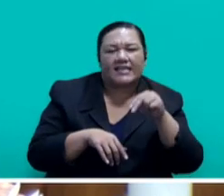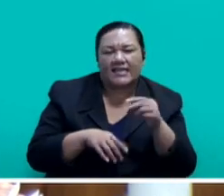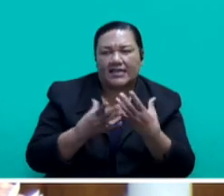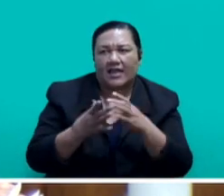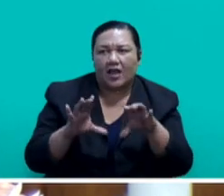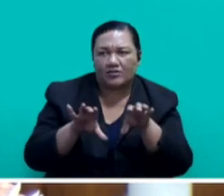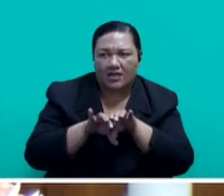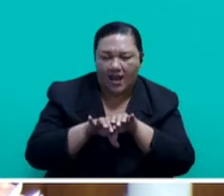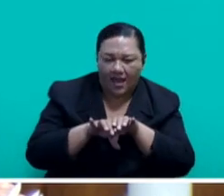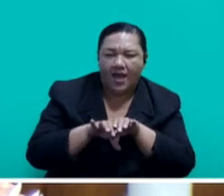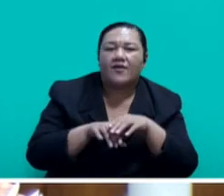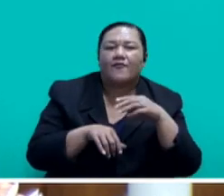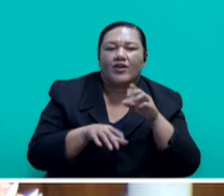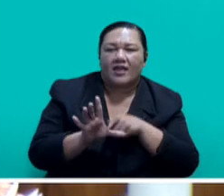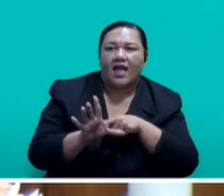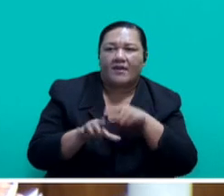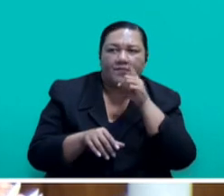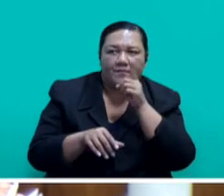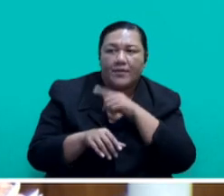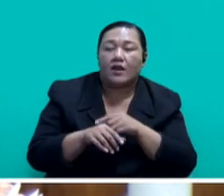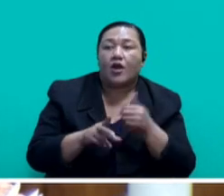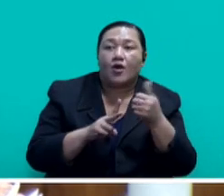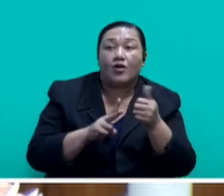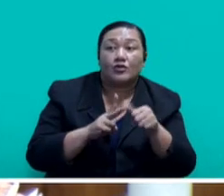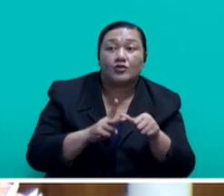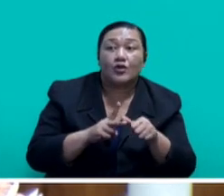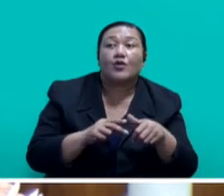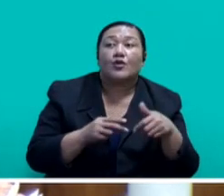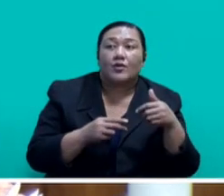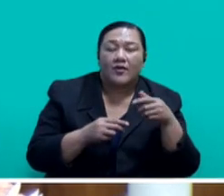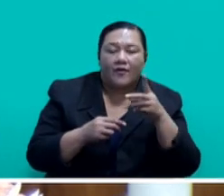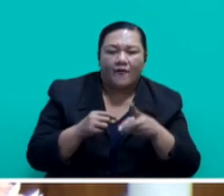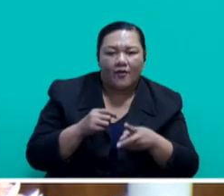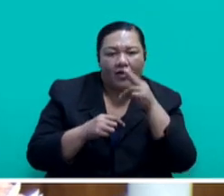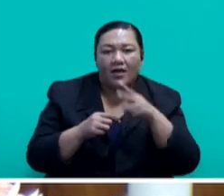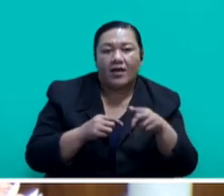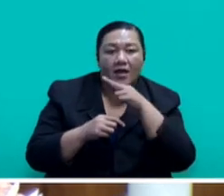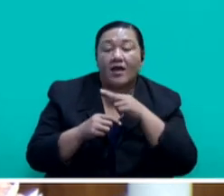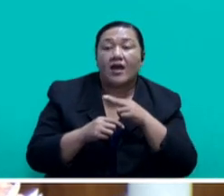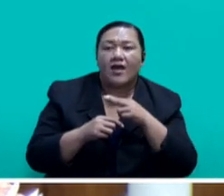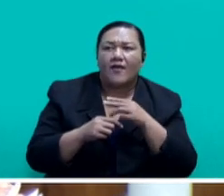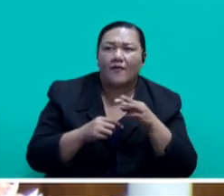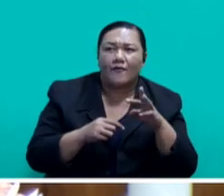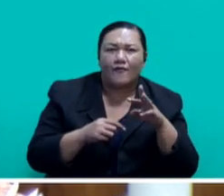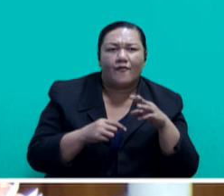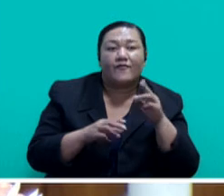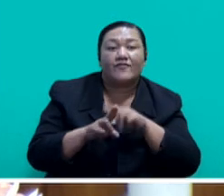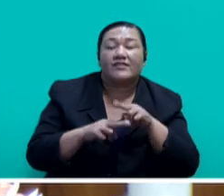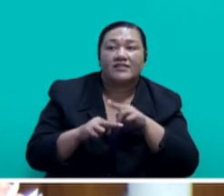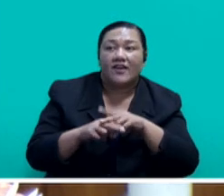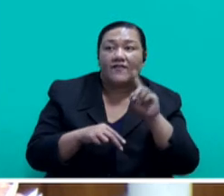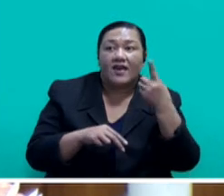And Mr. Speaker, sir, again, as a cost-cutting measure in 2010, the Fiji First government